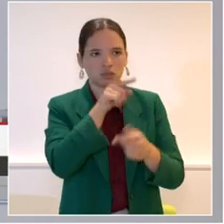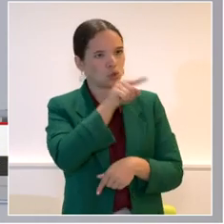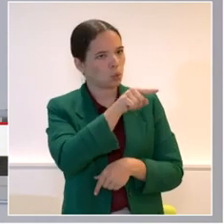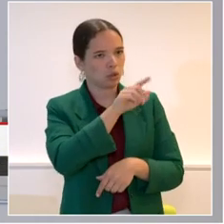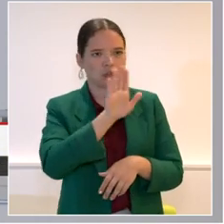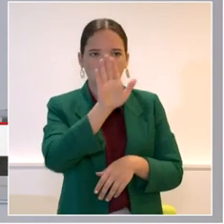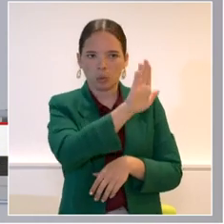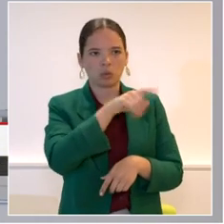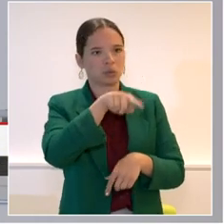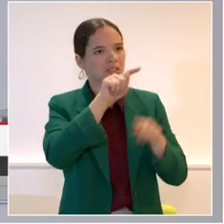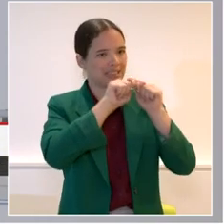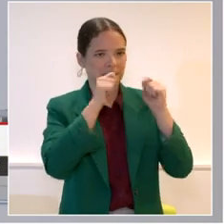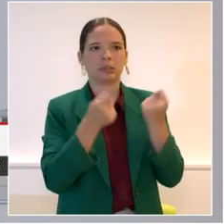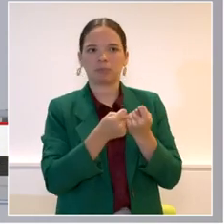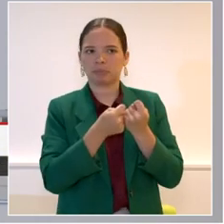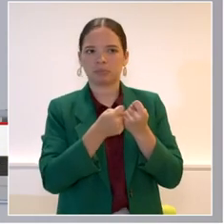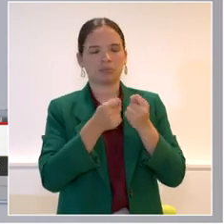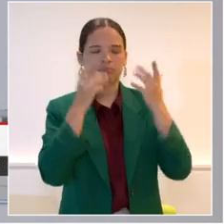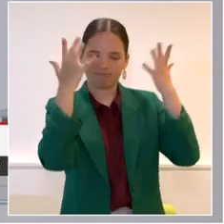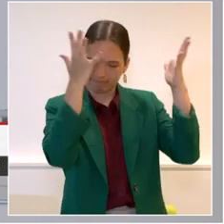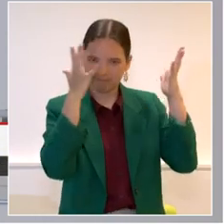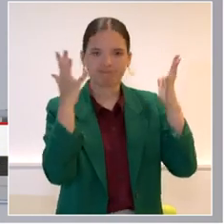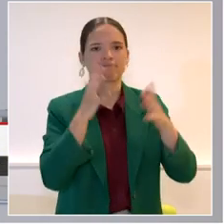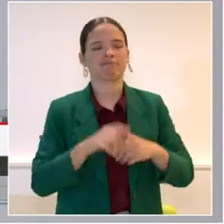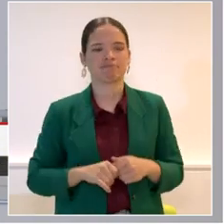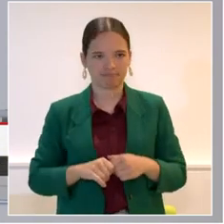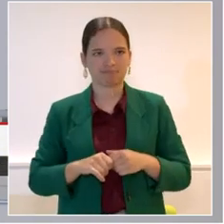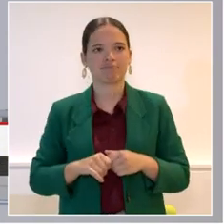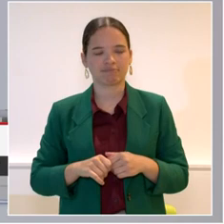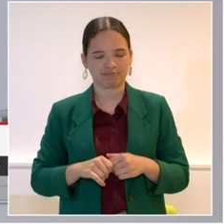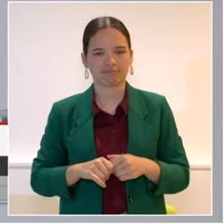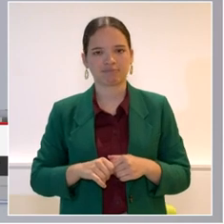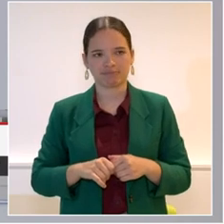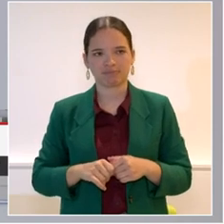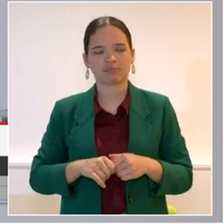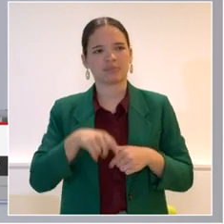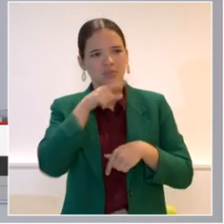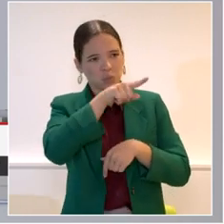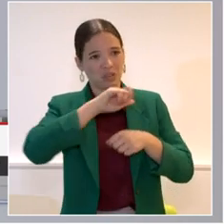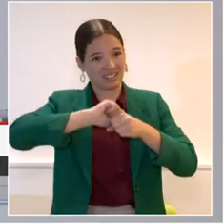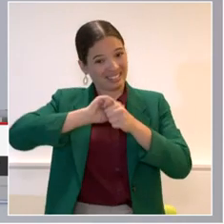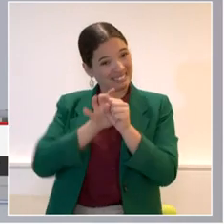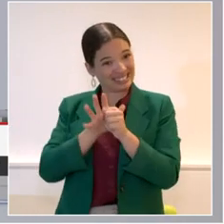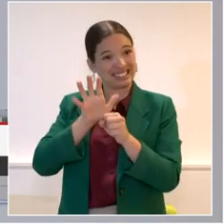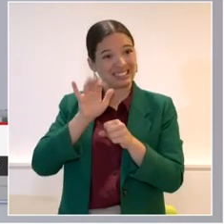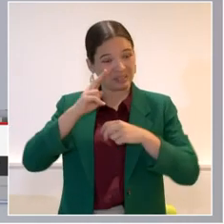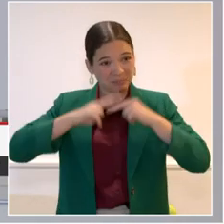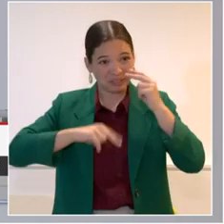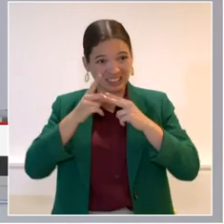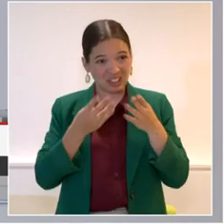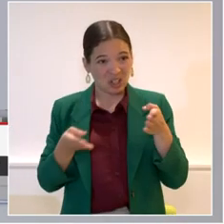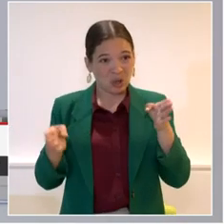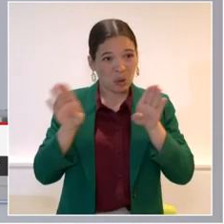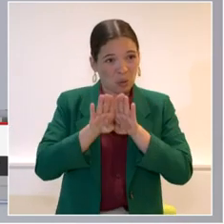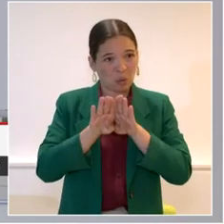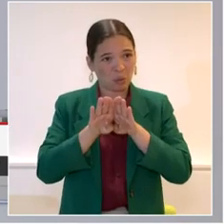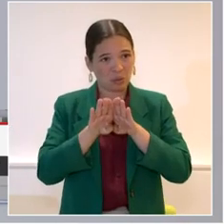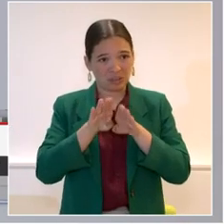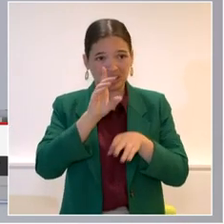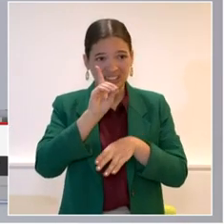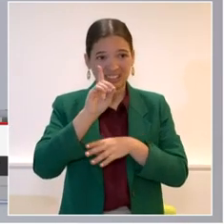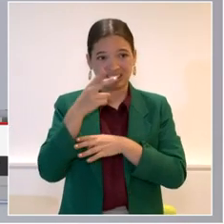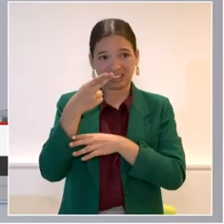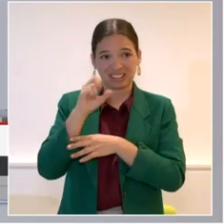work. During COVID, when we closed the centers, DHS was forced to innovate, to take